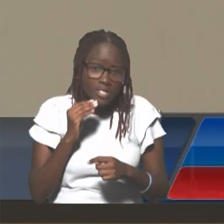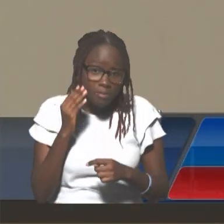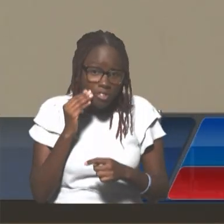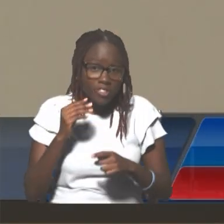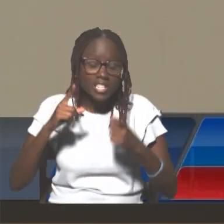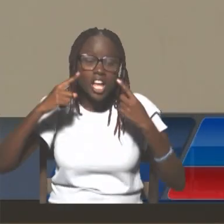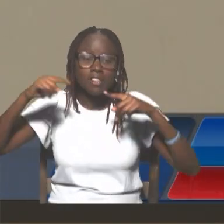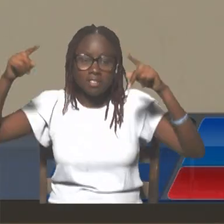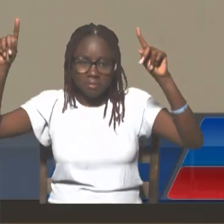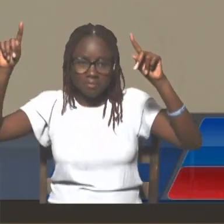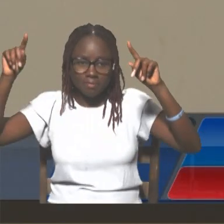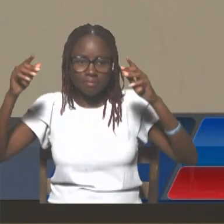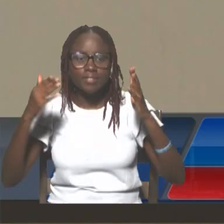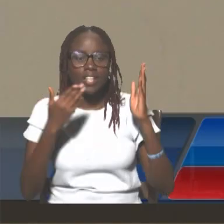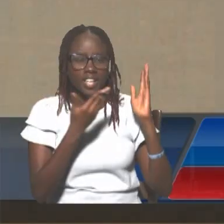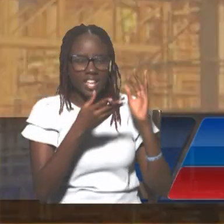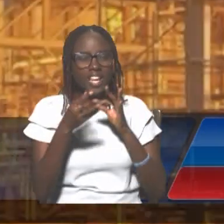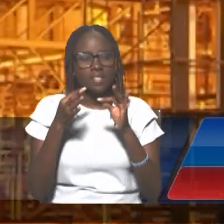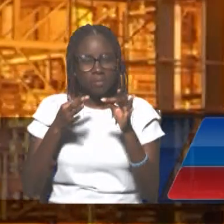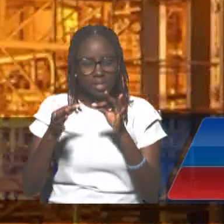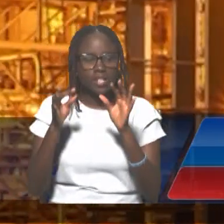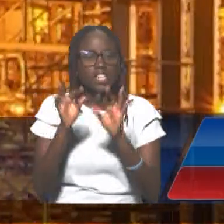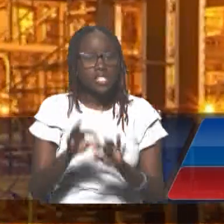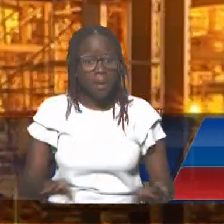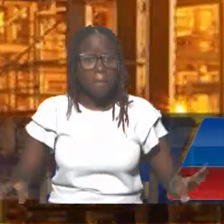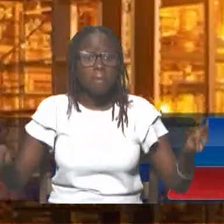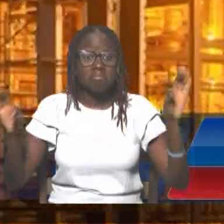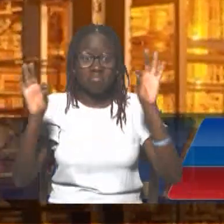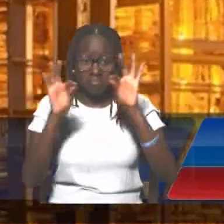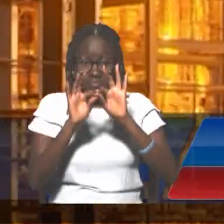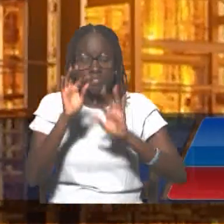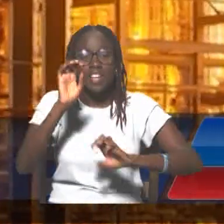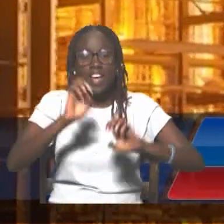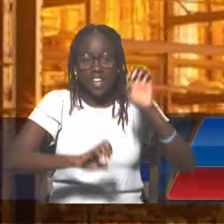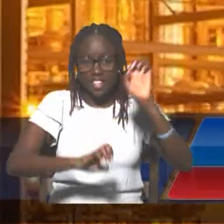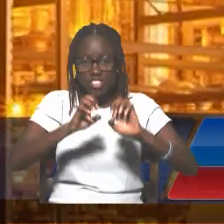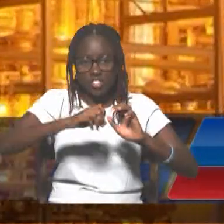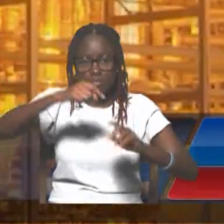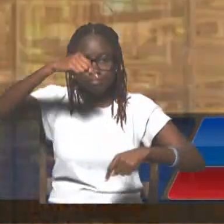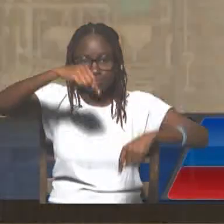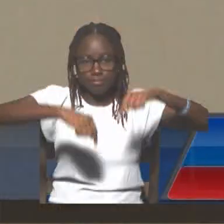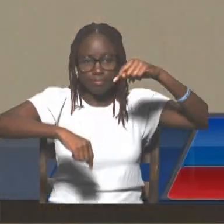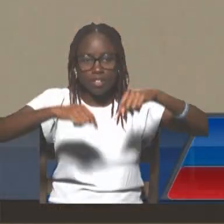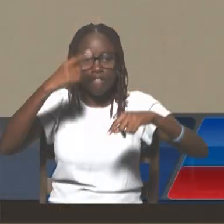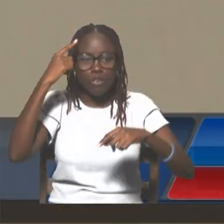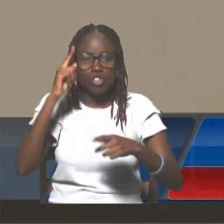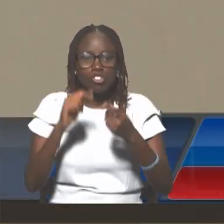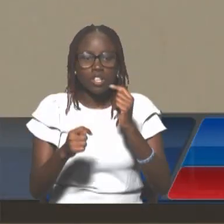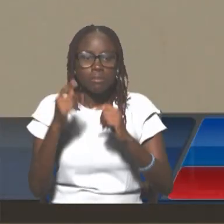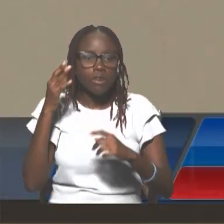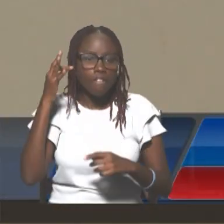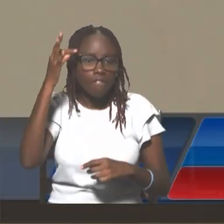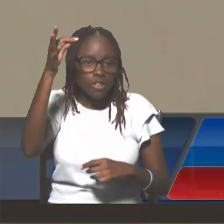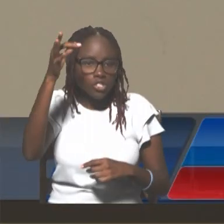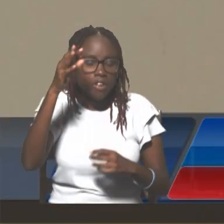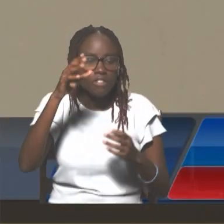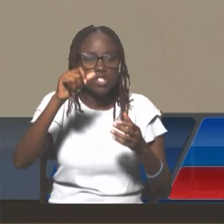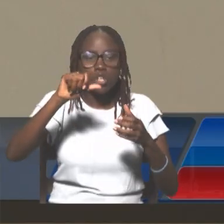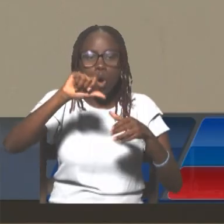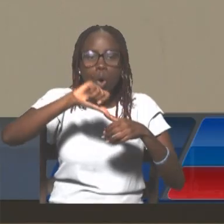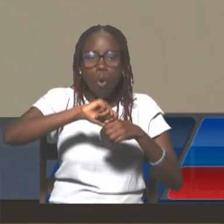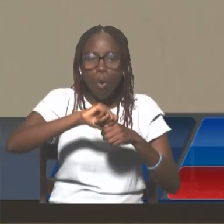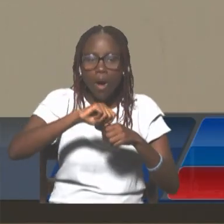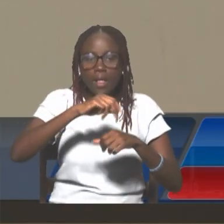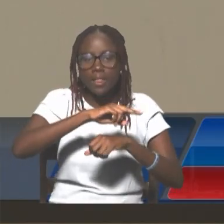Burhindranath Tiwari reveals how important energy is to this country's future. Whether it's oil,